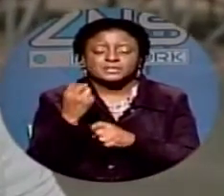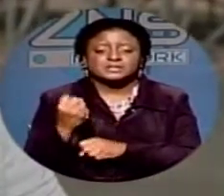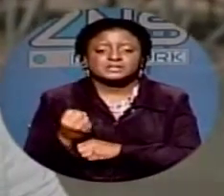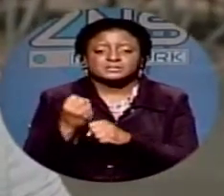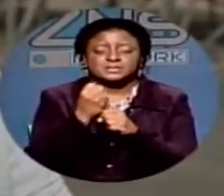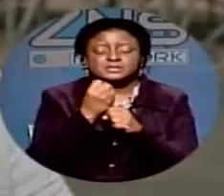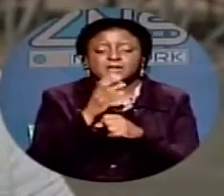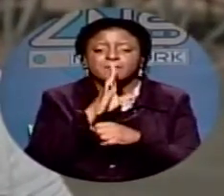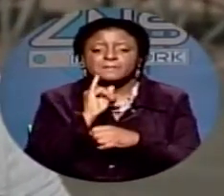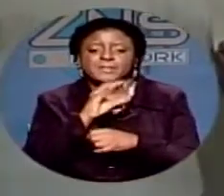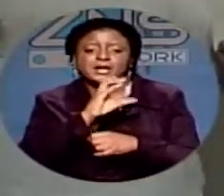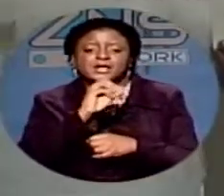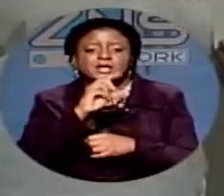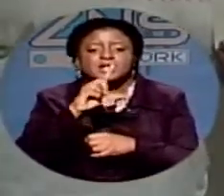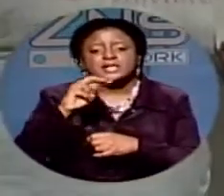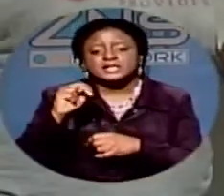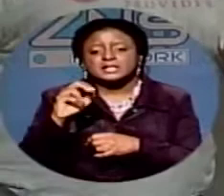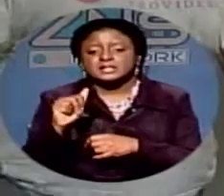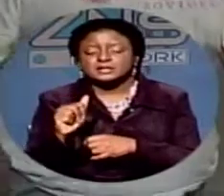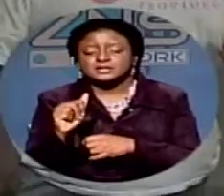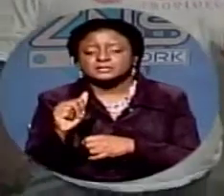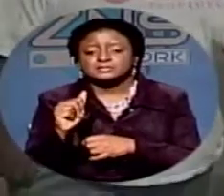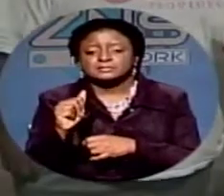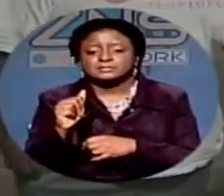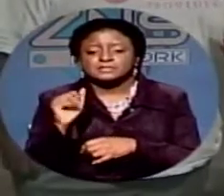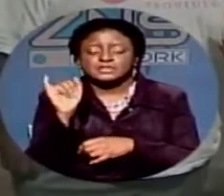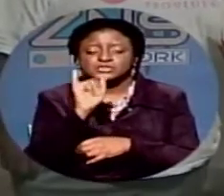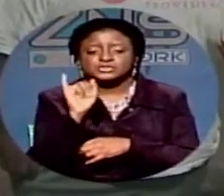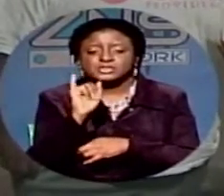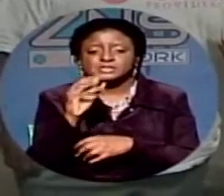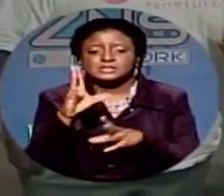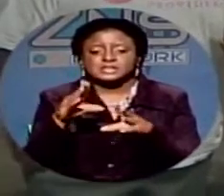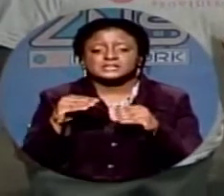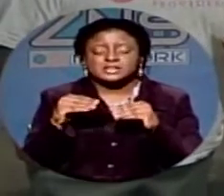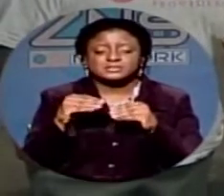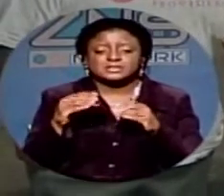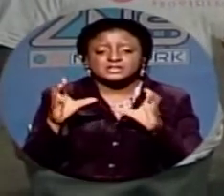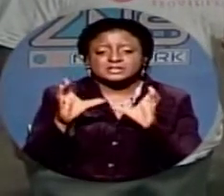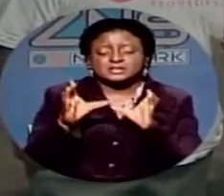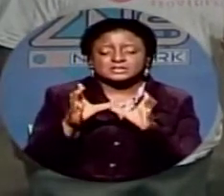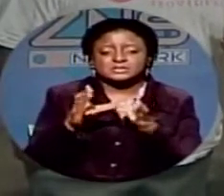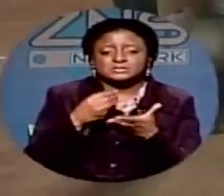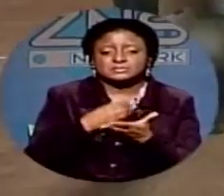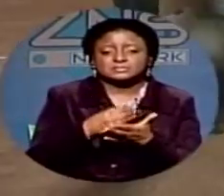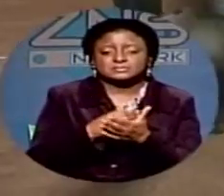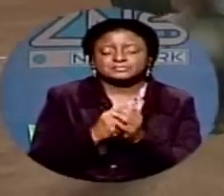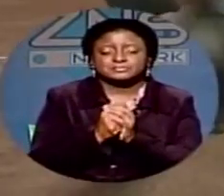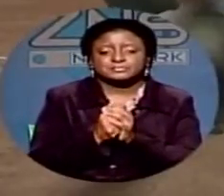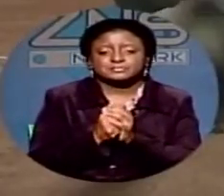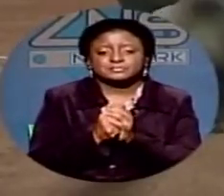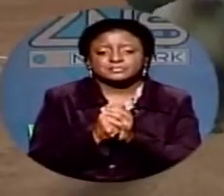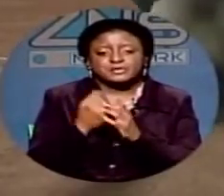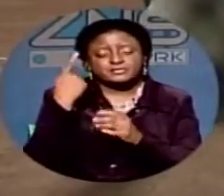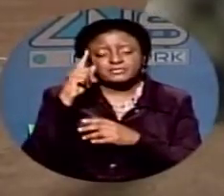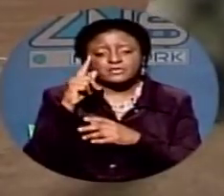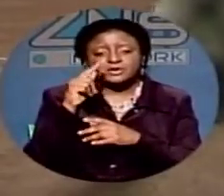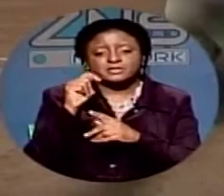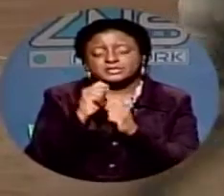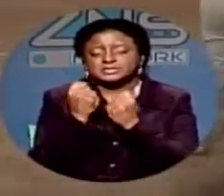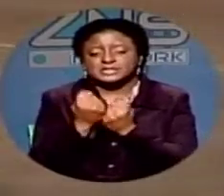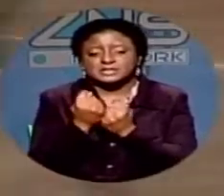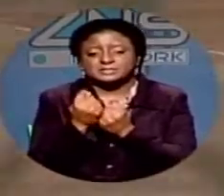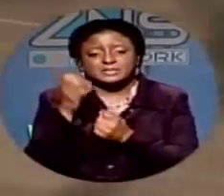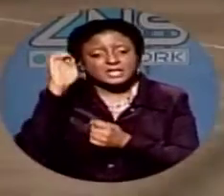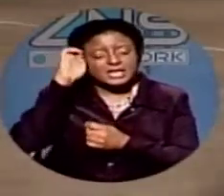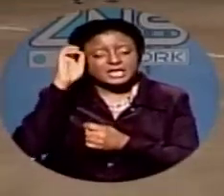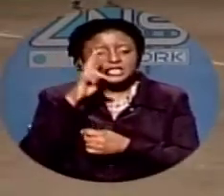Insurance, and accepting the runner-up check on behalf of the team, Eddie Russell. We call